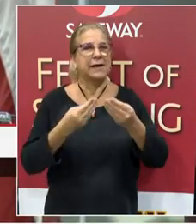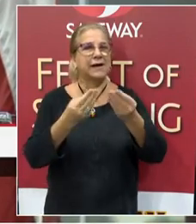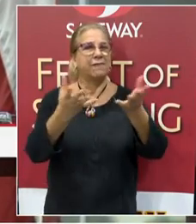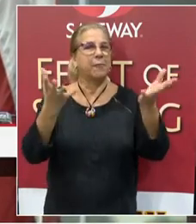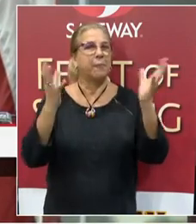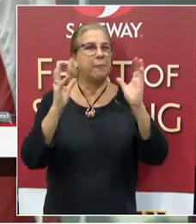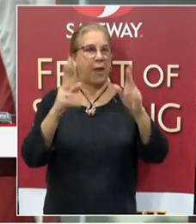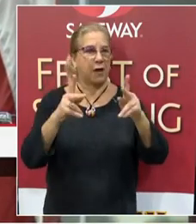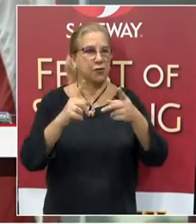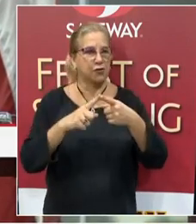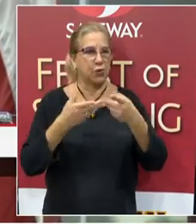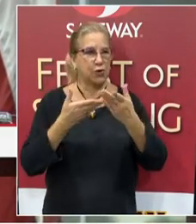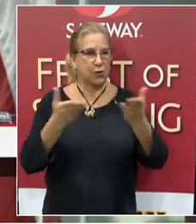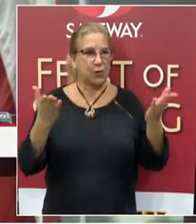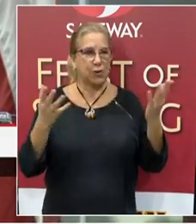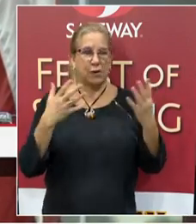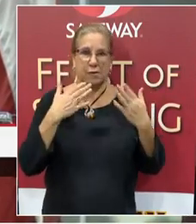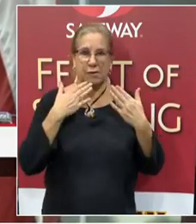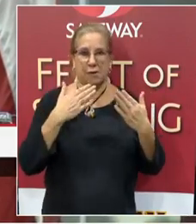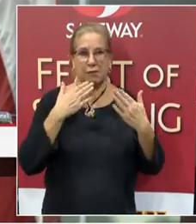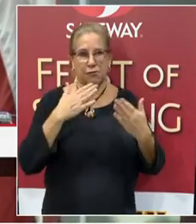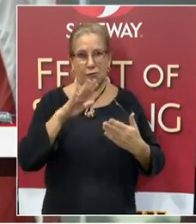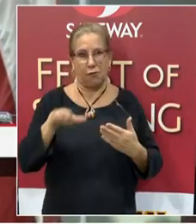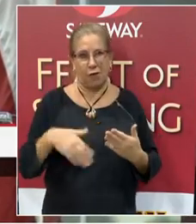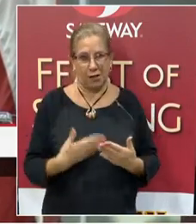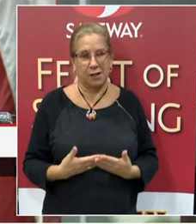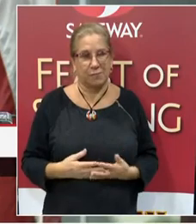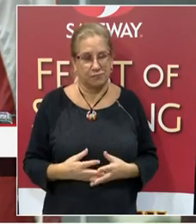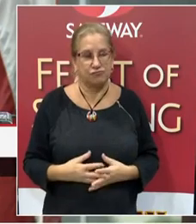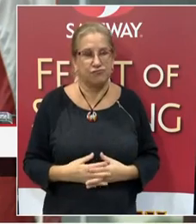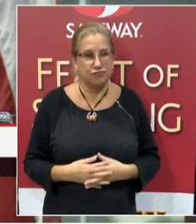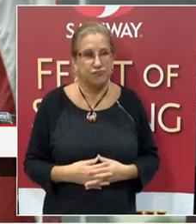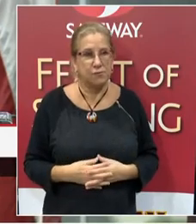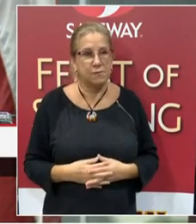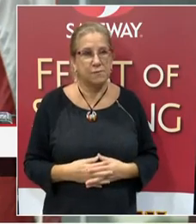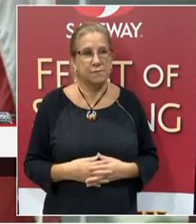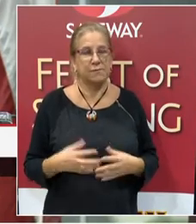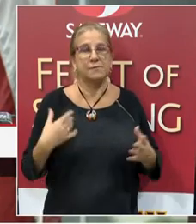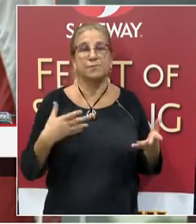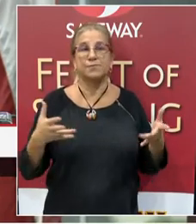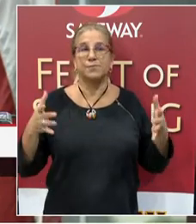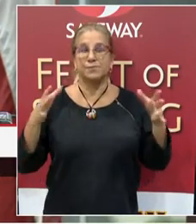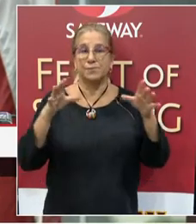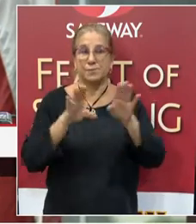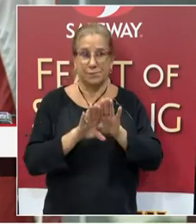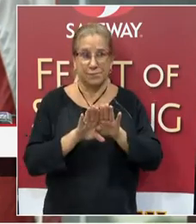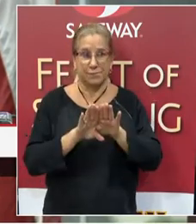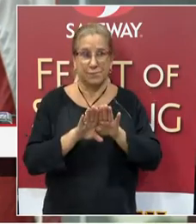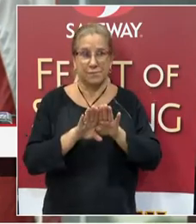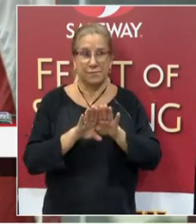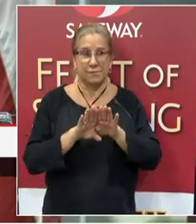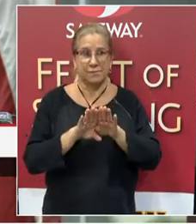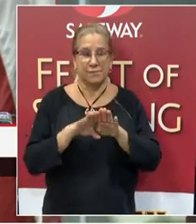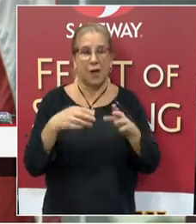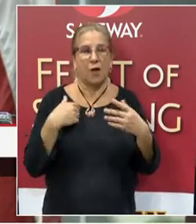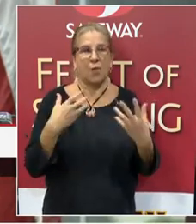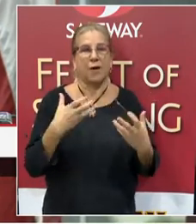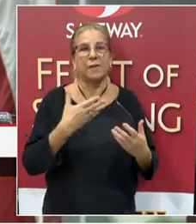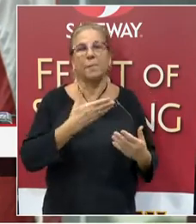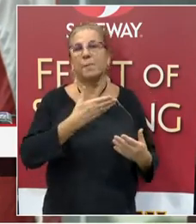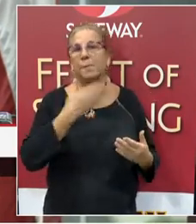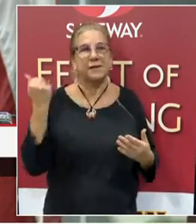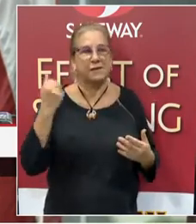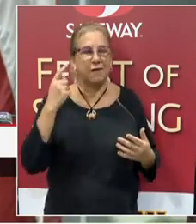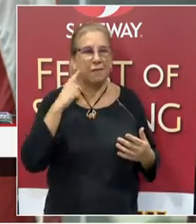thanks. In closing, I wish all the best to you, your families, for a happy,